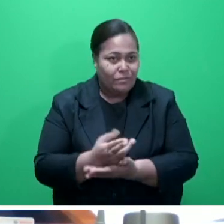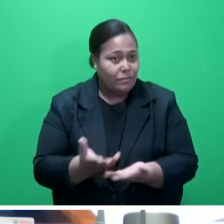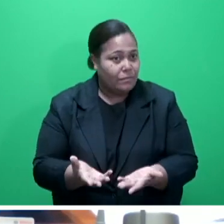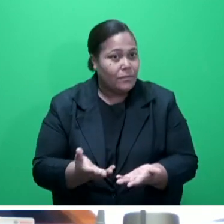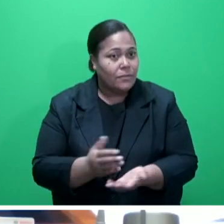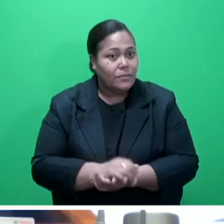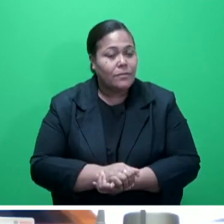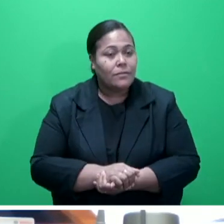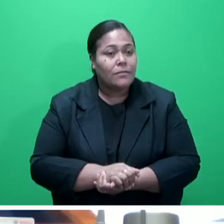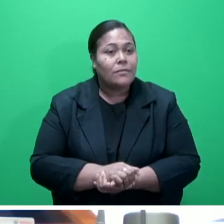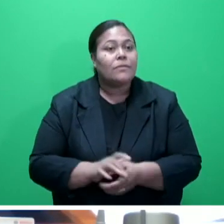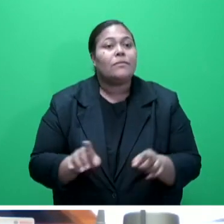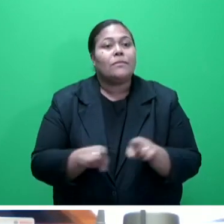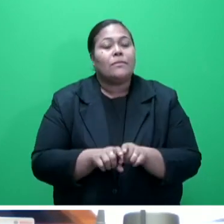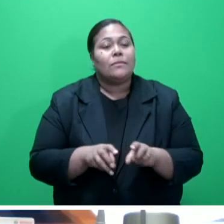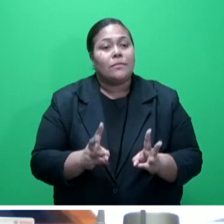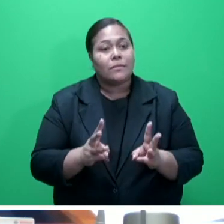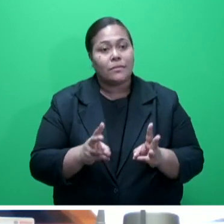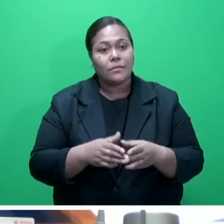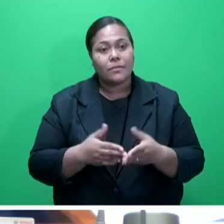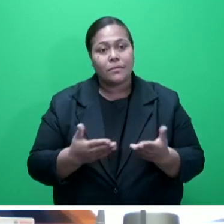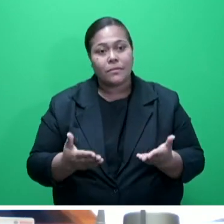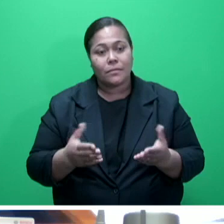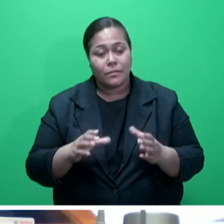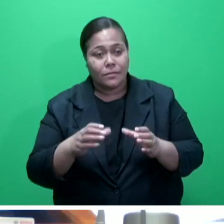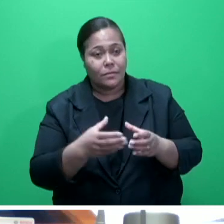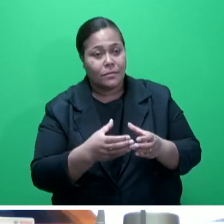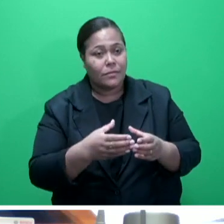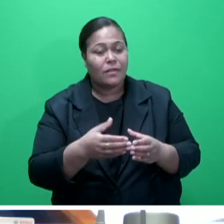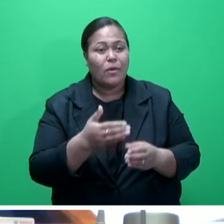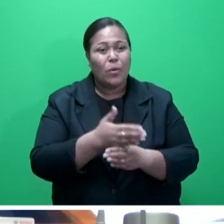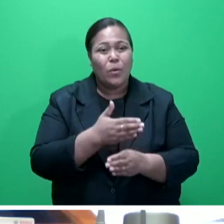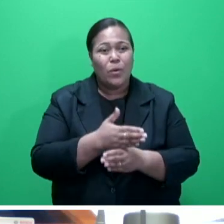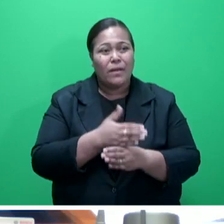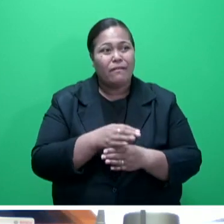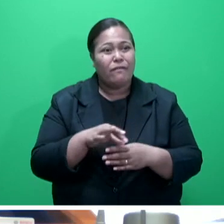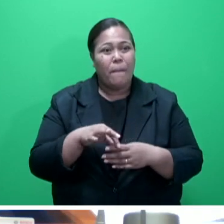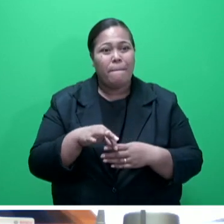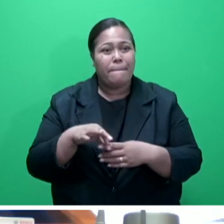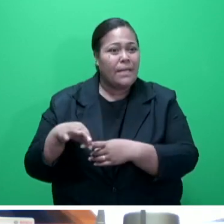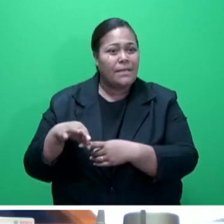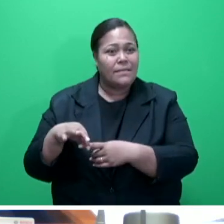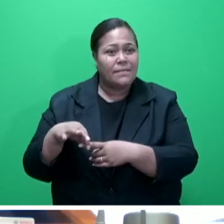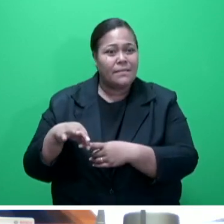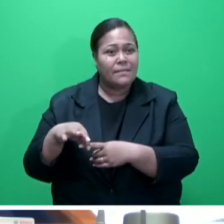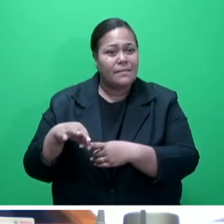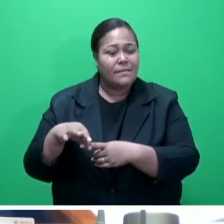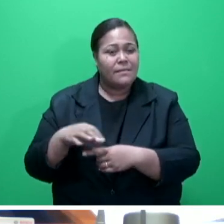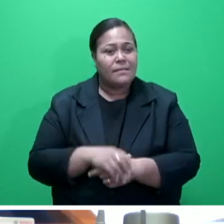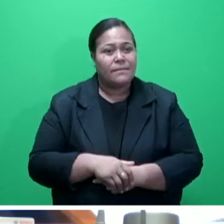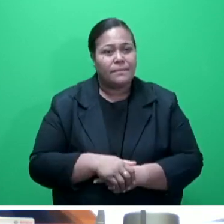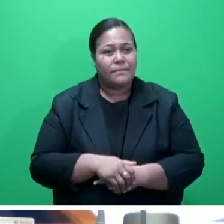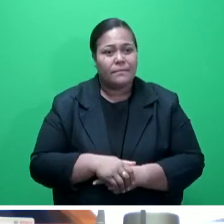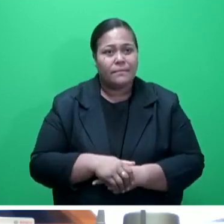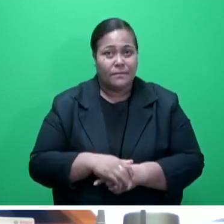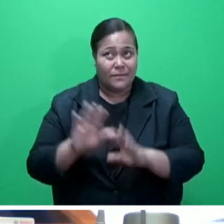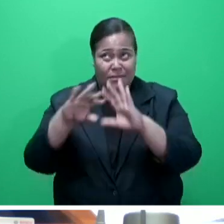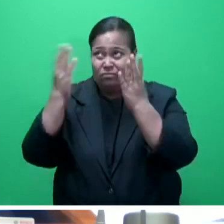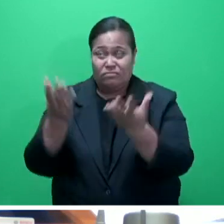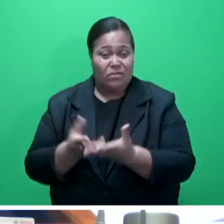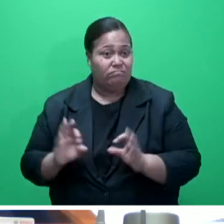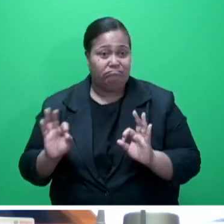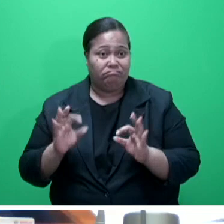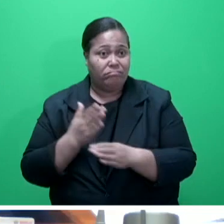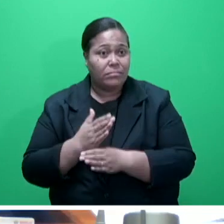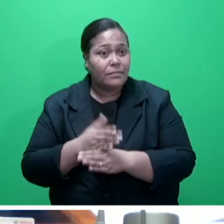in the sector of the employment for pilots, there's now pilots all over the world don't have jobs.